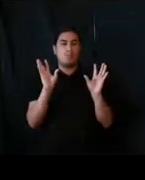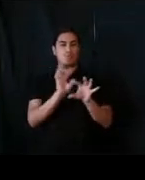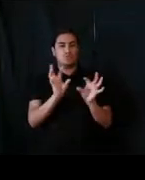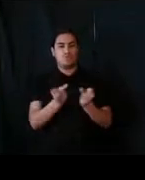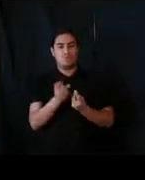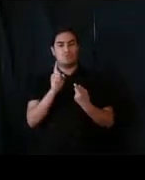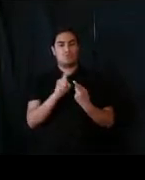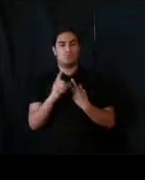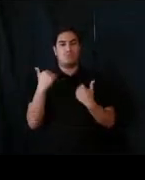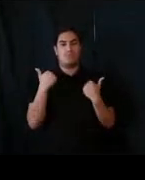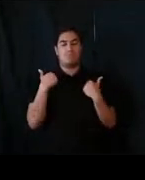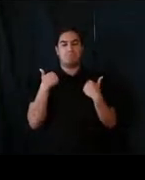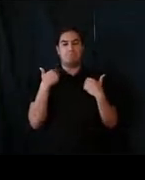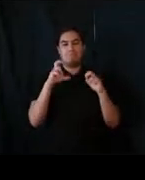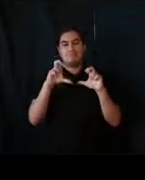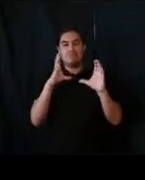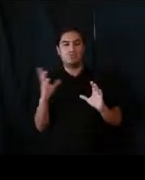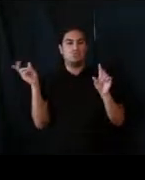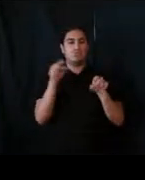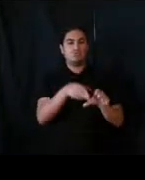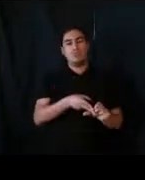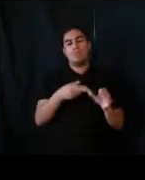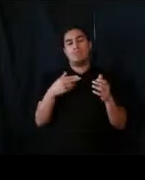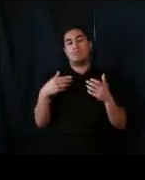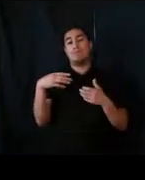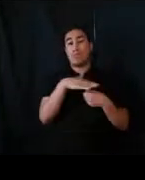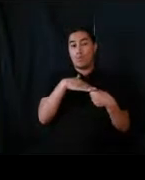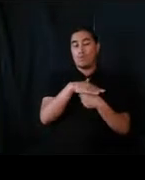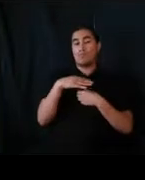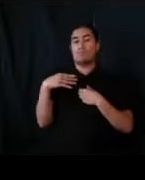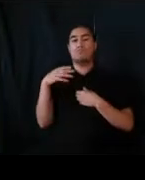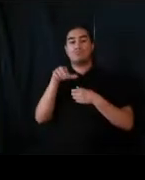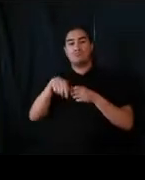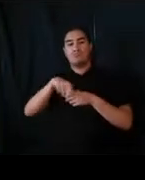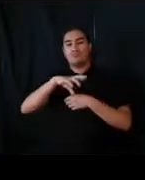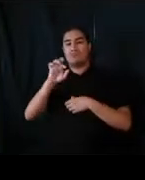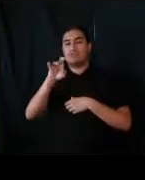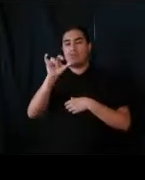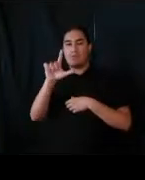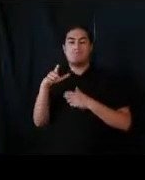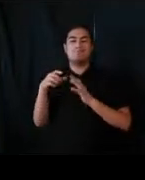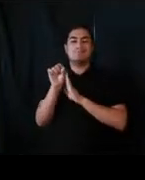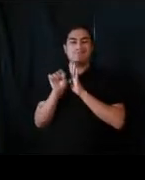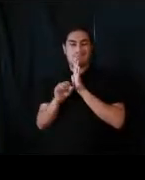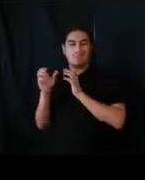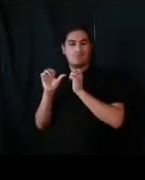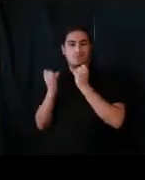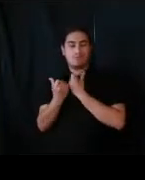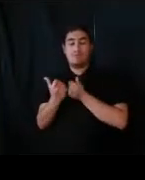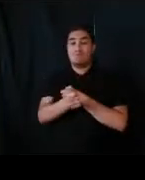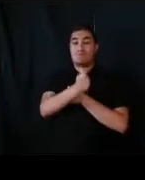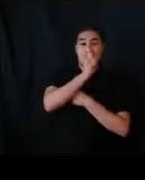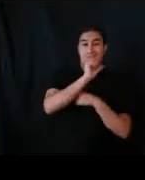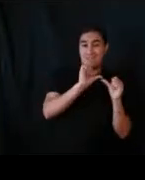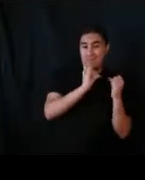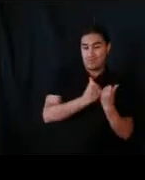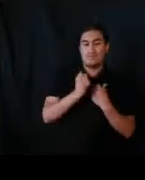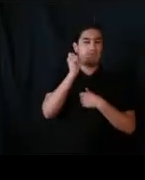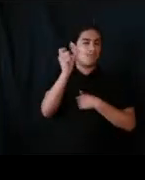input from various stakeholders which included local regional and state agencies private industries non-governmental